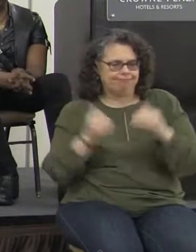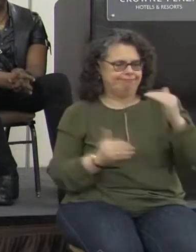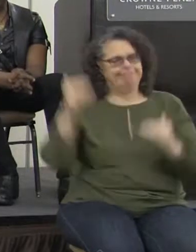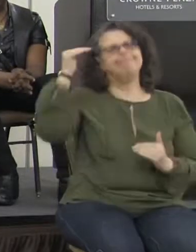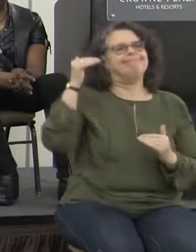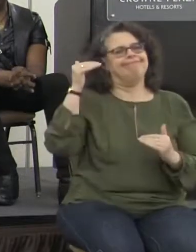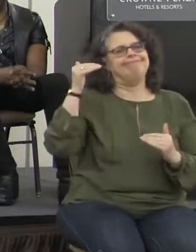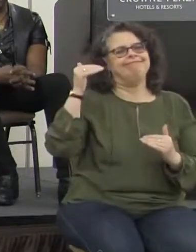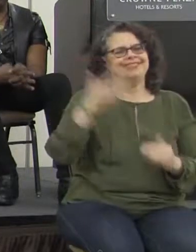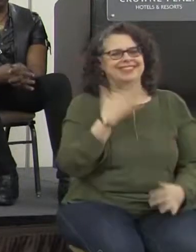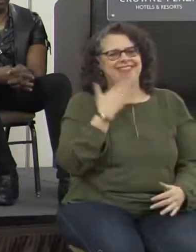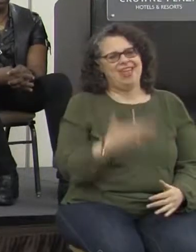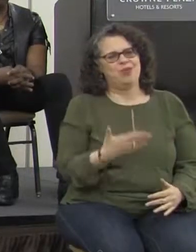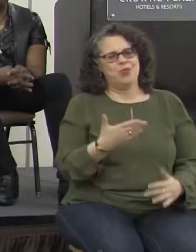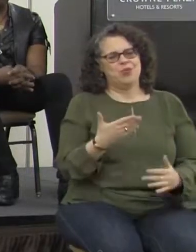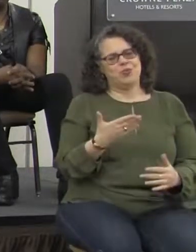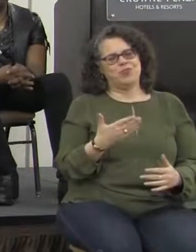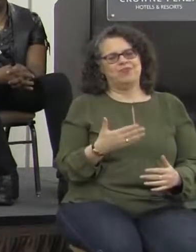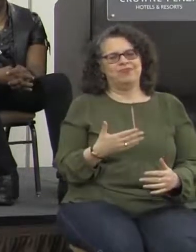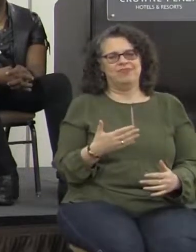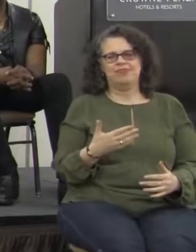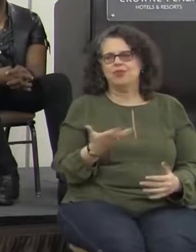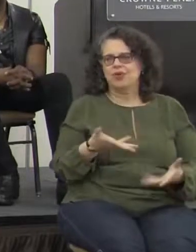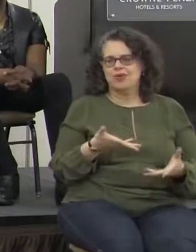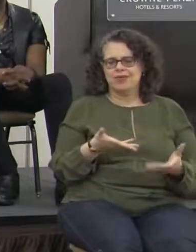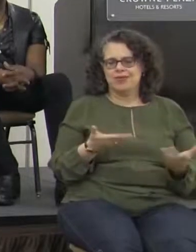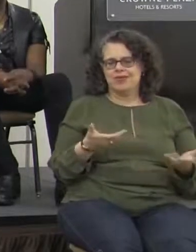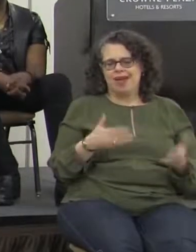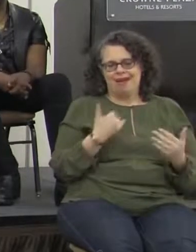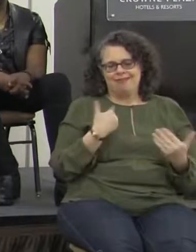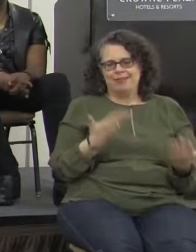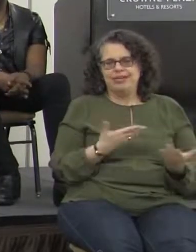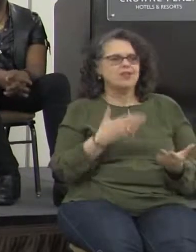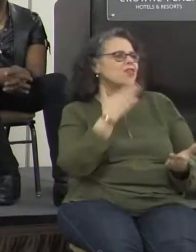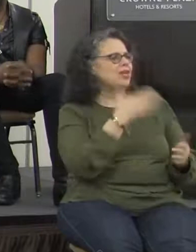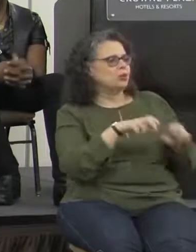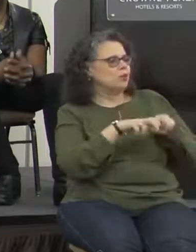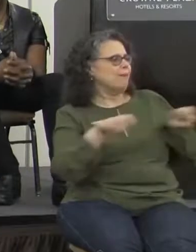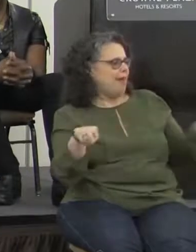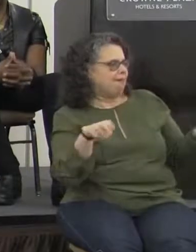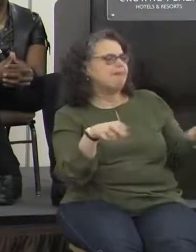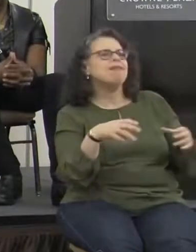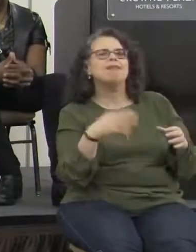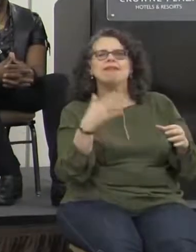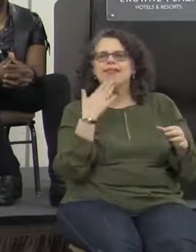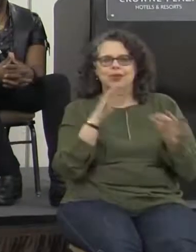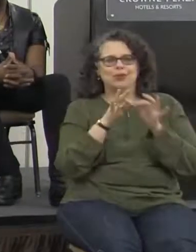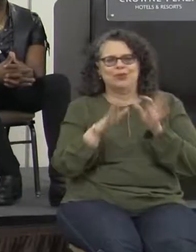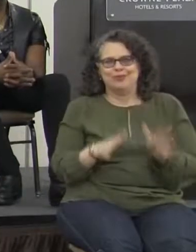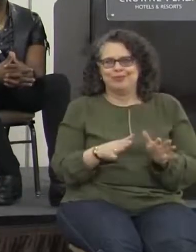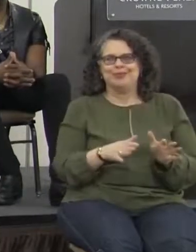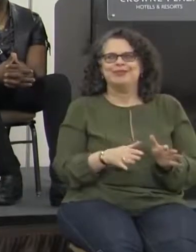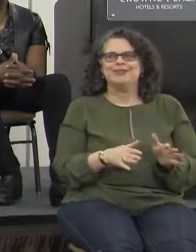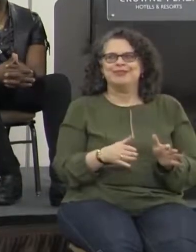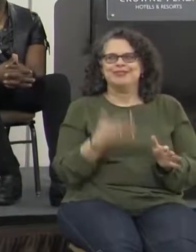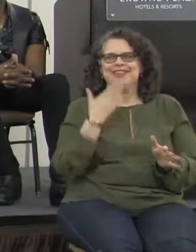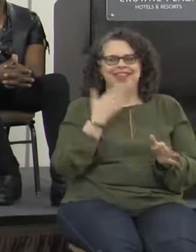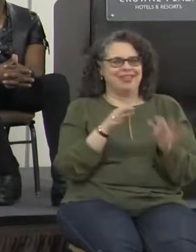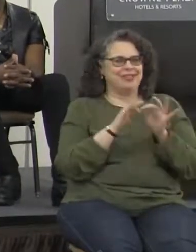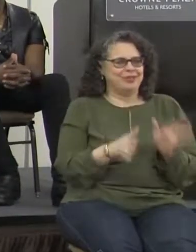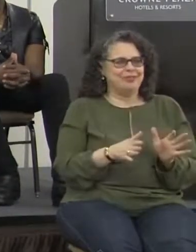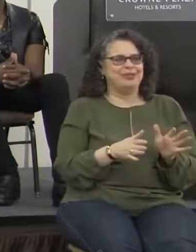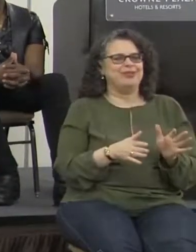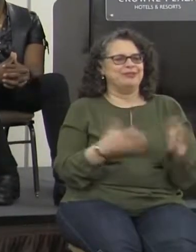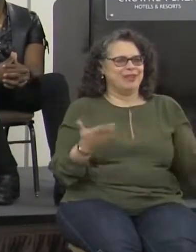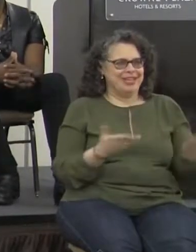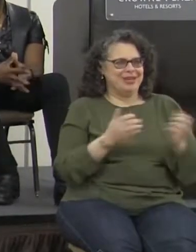So thank you for having me here. Thank you to our panel. I thank them, to our interpreters. I thank them for being